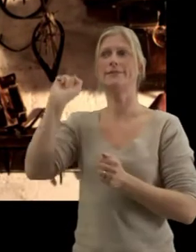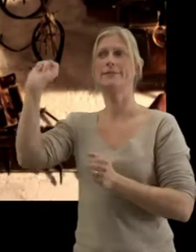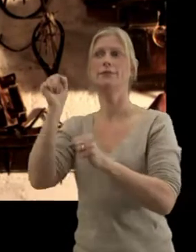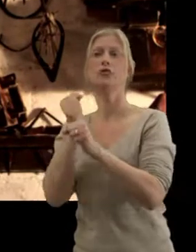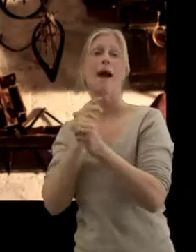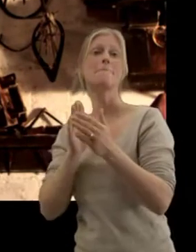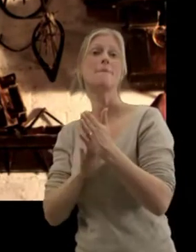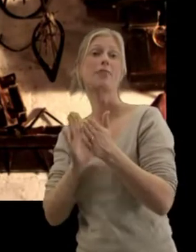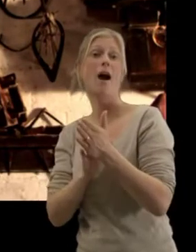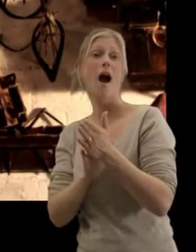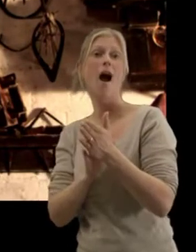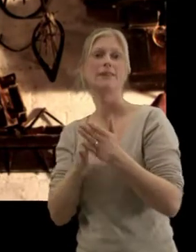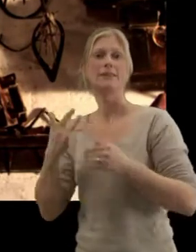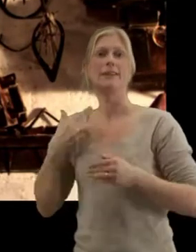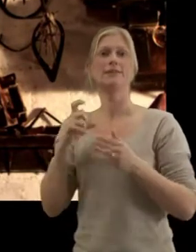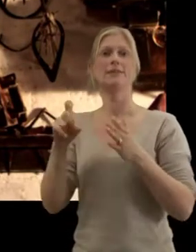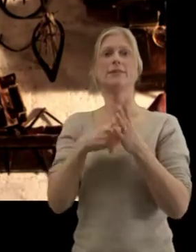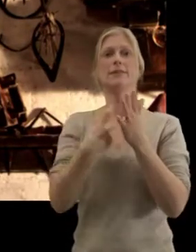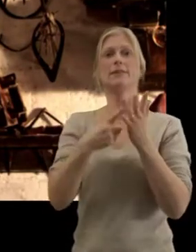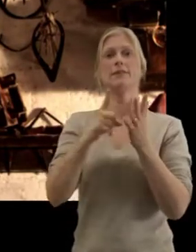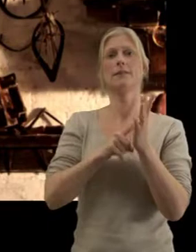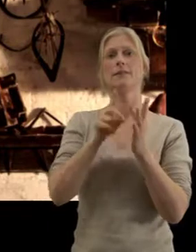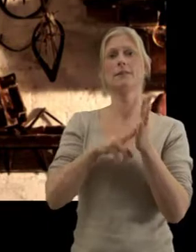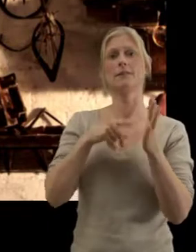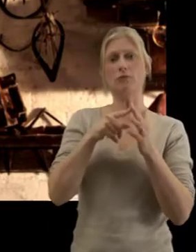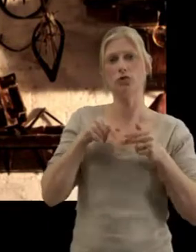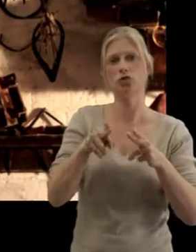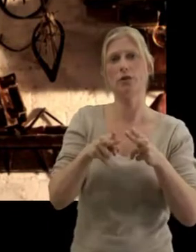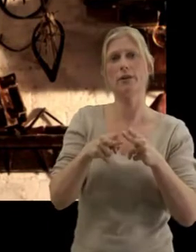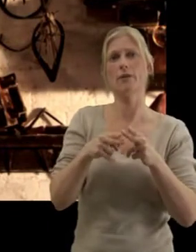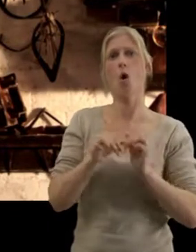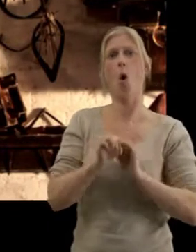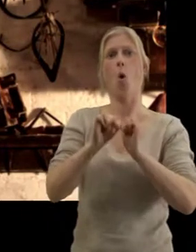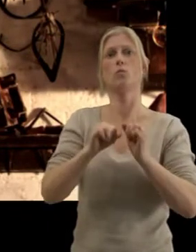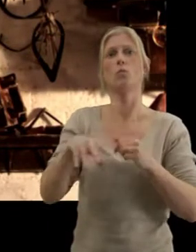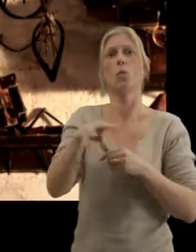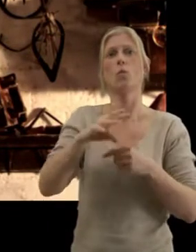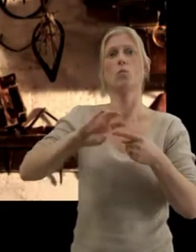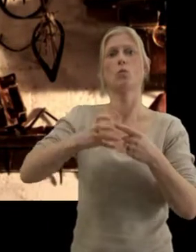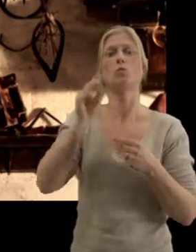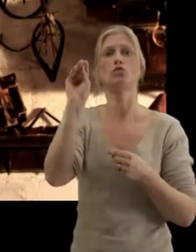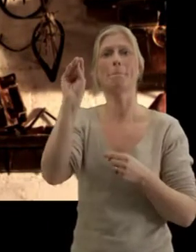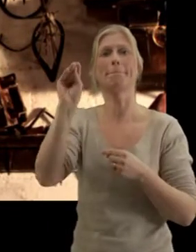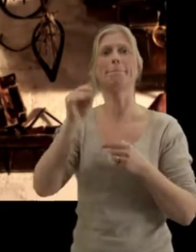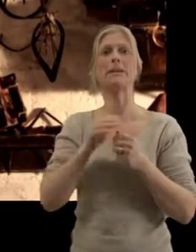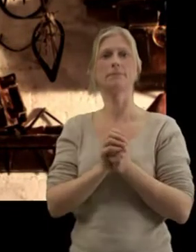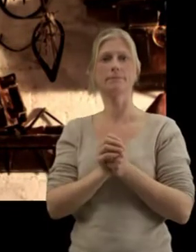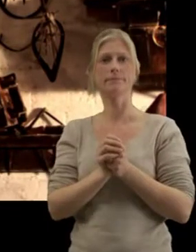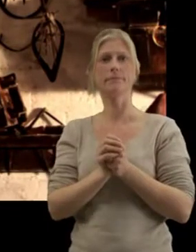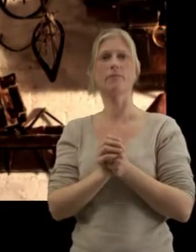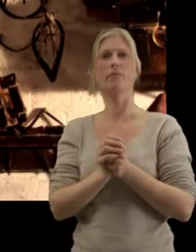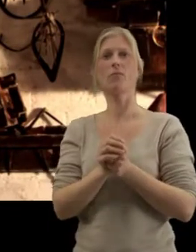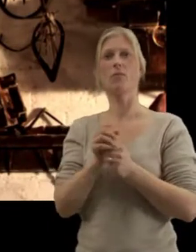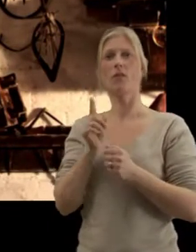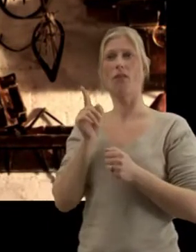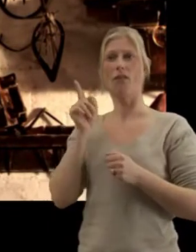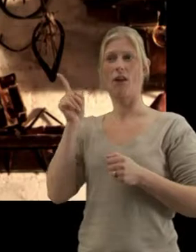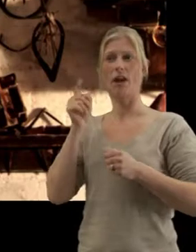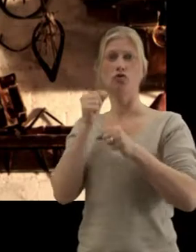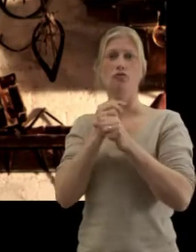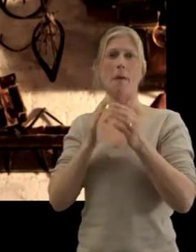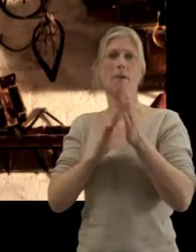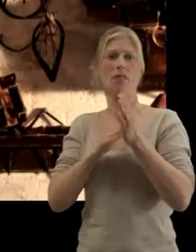my grandmother, they lived down Caroline Street, and they had the local coal merchants. And evidently, this was what I was told by